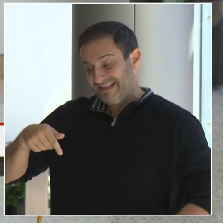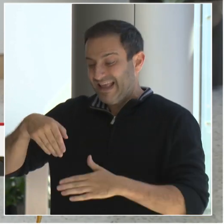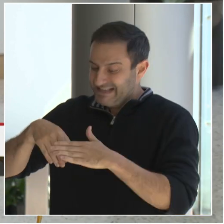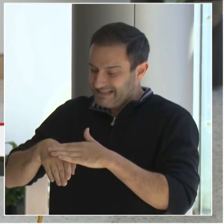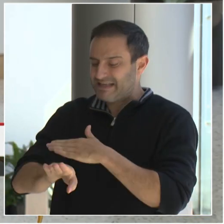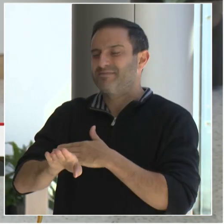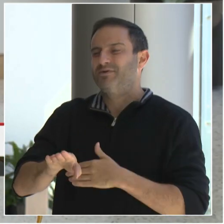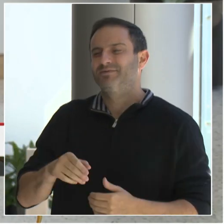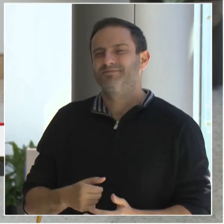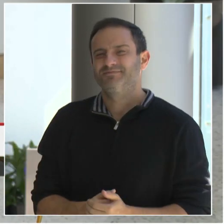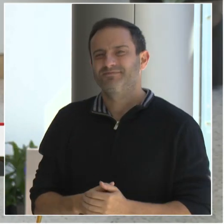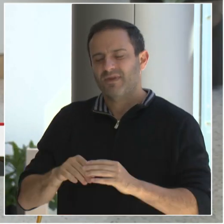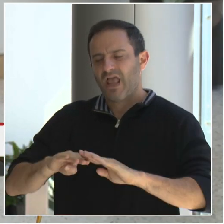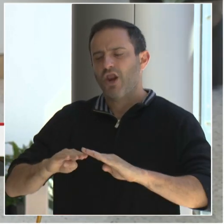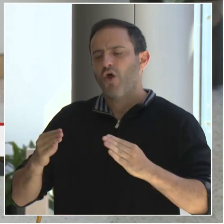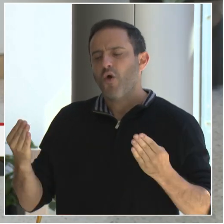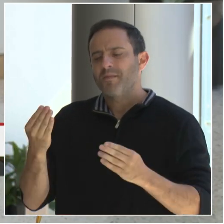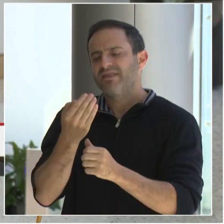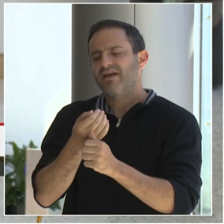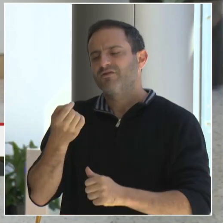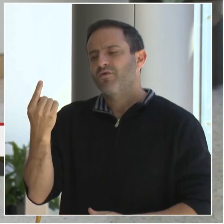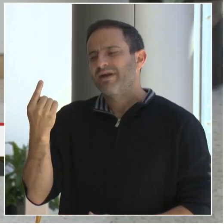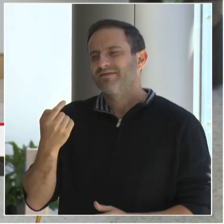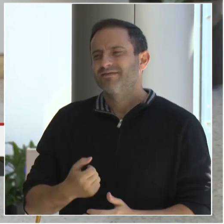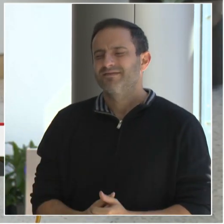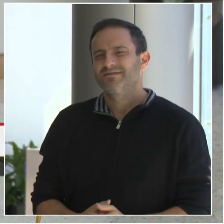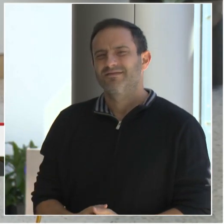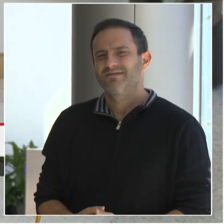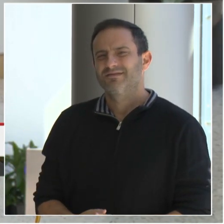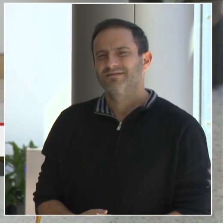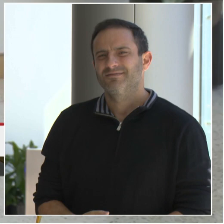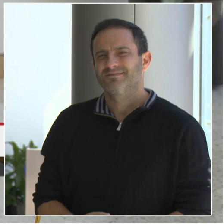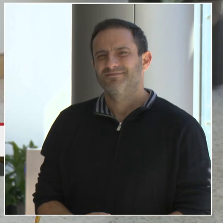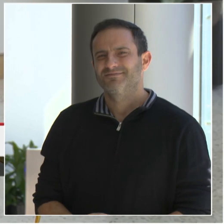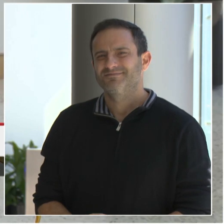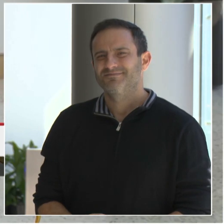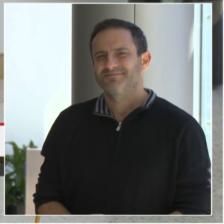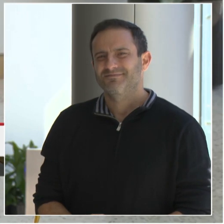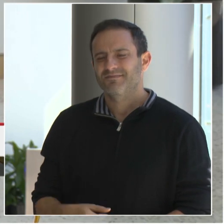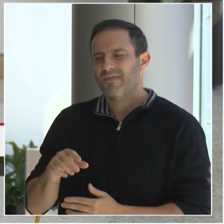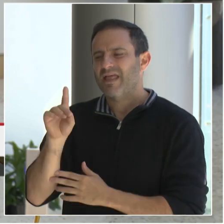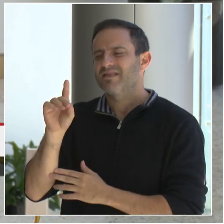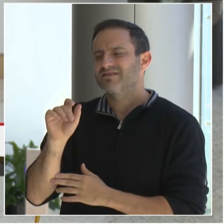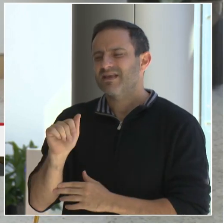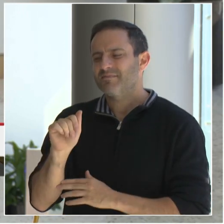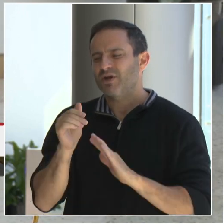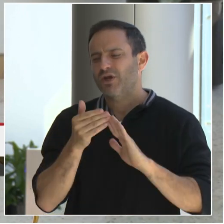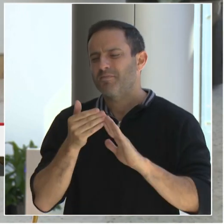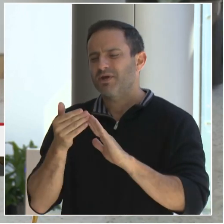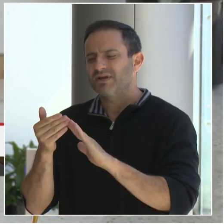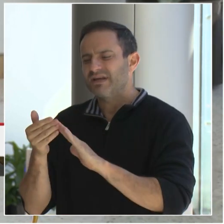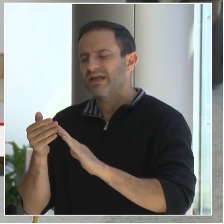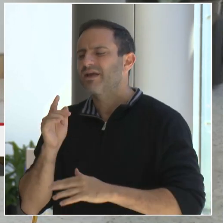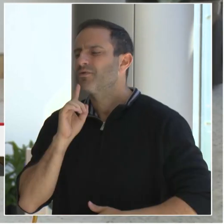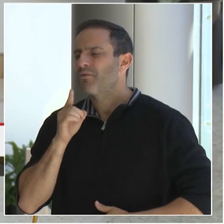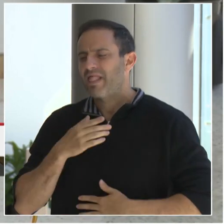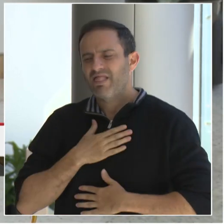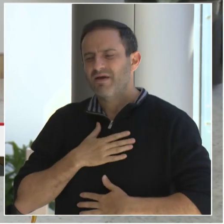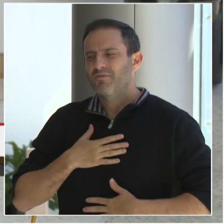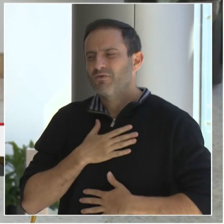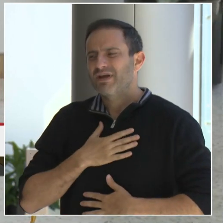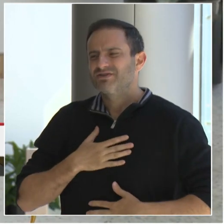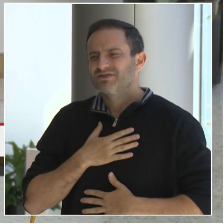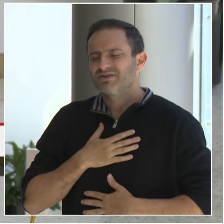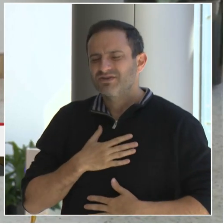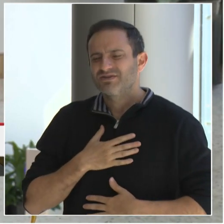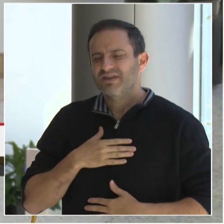and it's open to everyone. And the disabled community really appreciates that